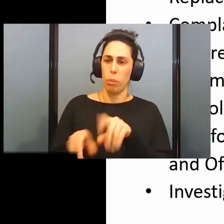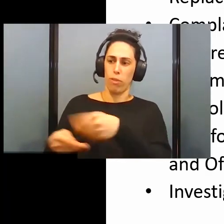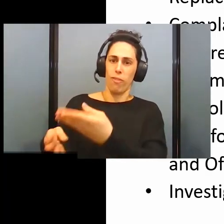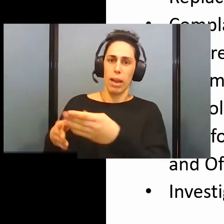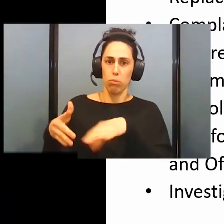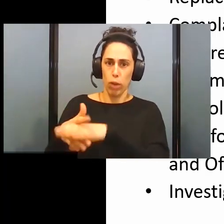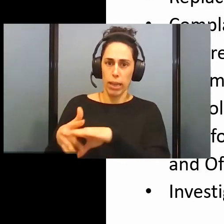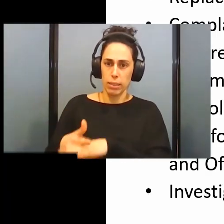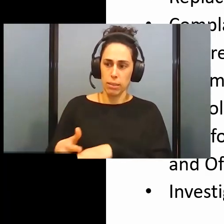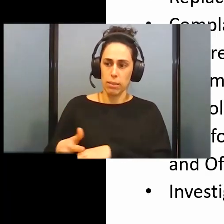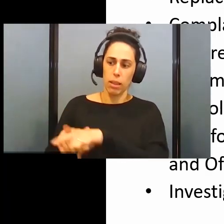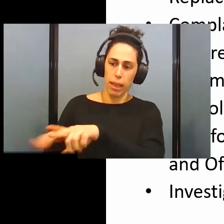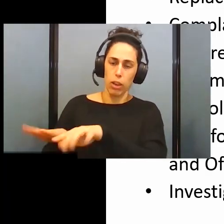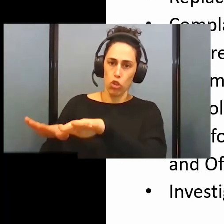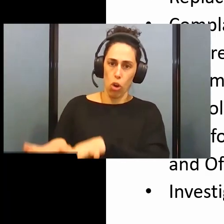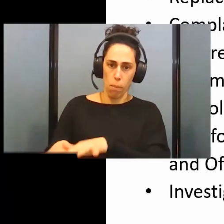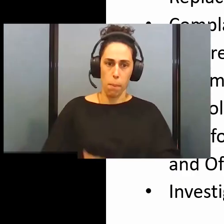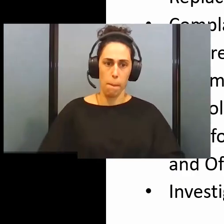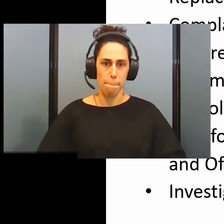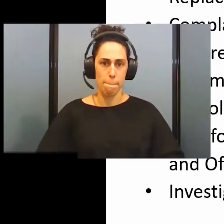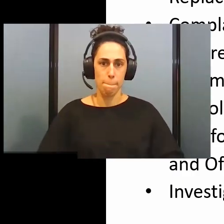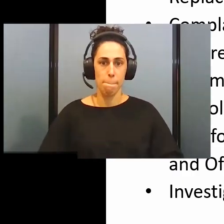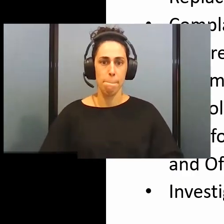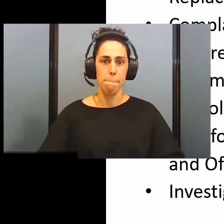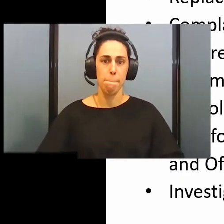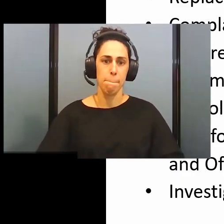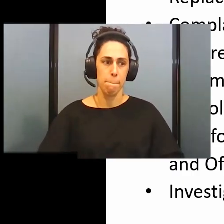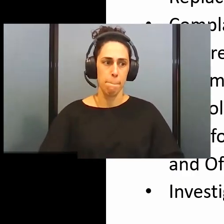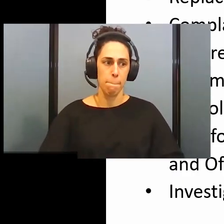a Ministry of Attorney General law office.